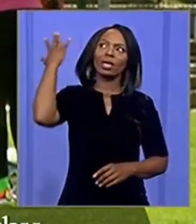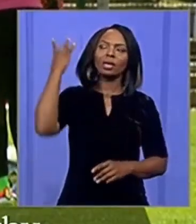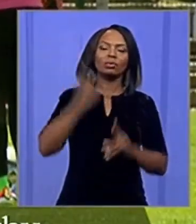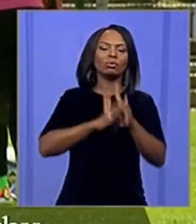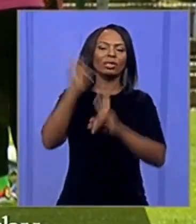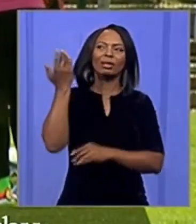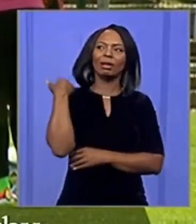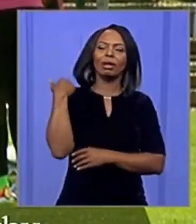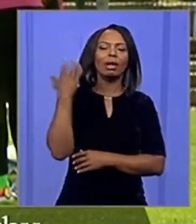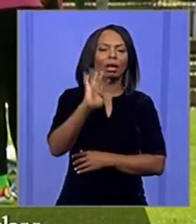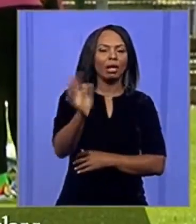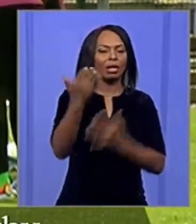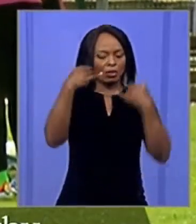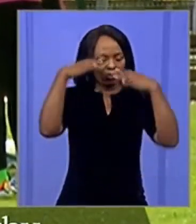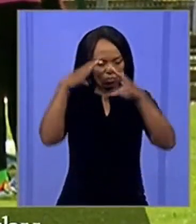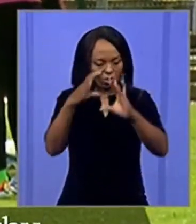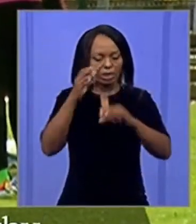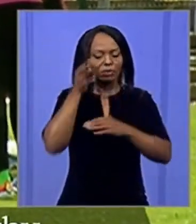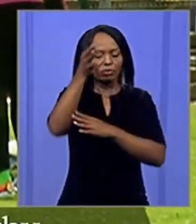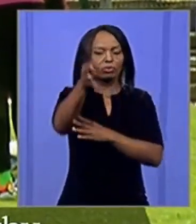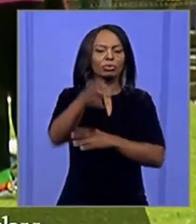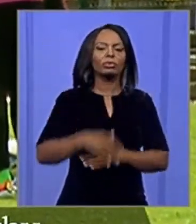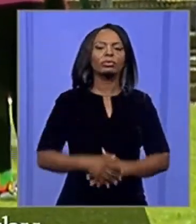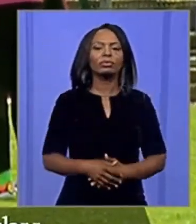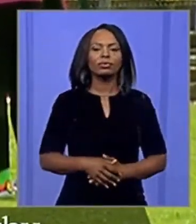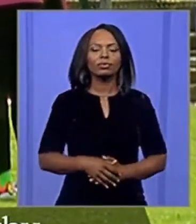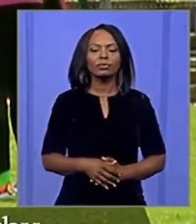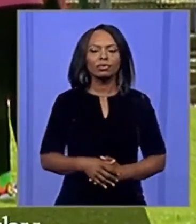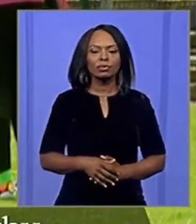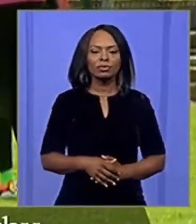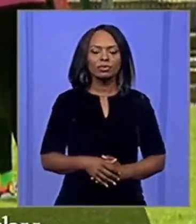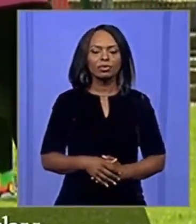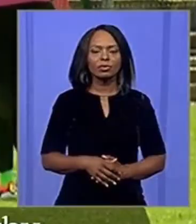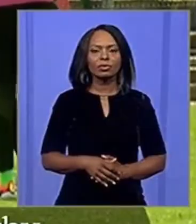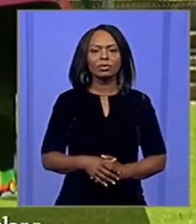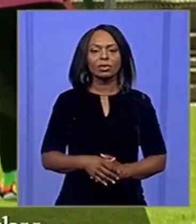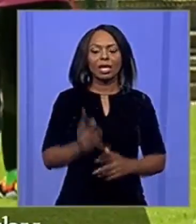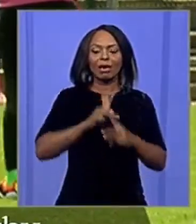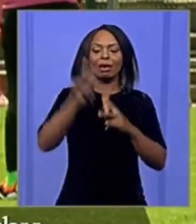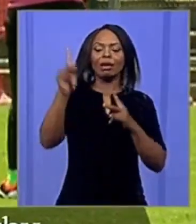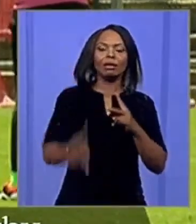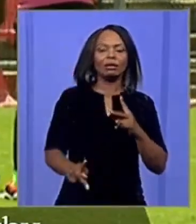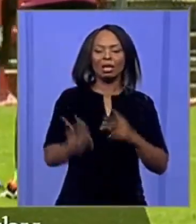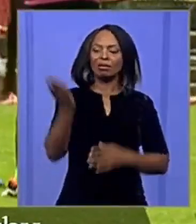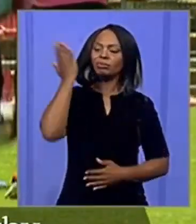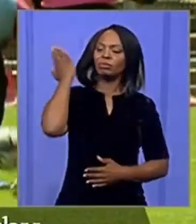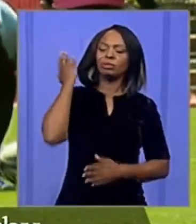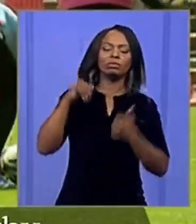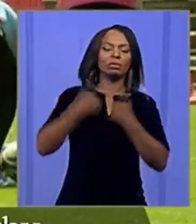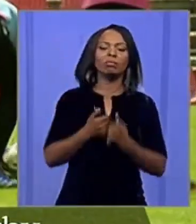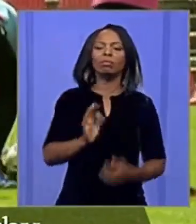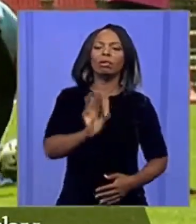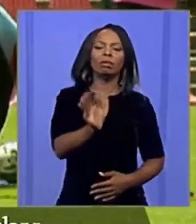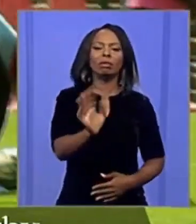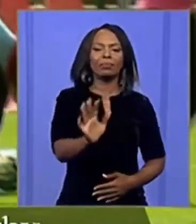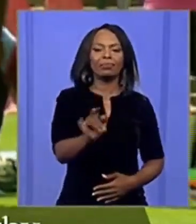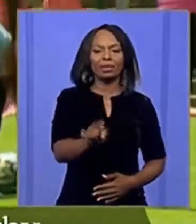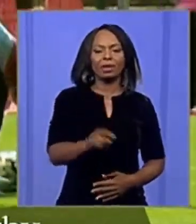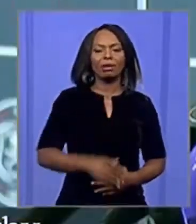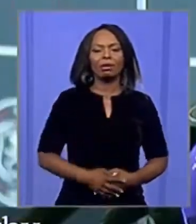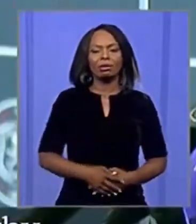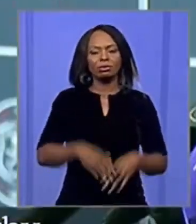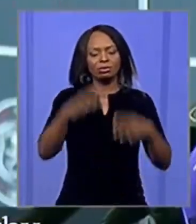le go tsepamisa mogopolo mo isagong. We can't change the results of the previous games. We gave our all